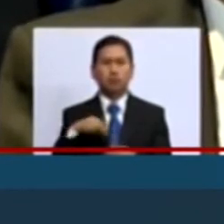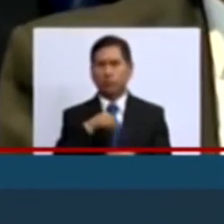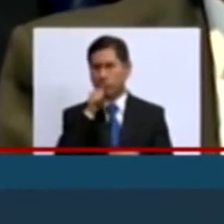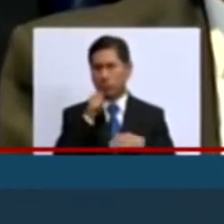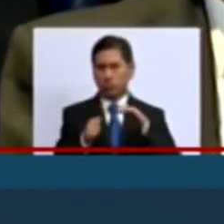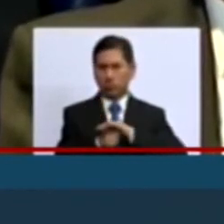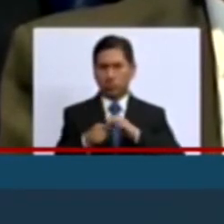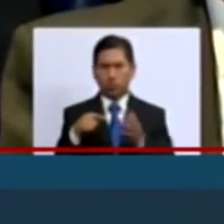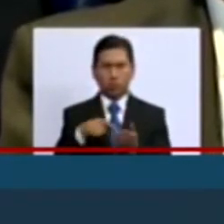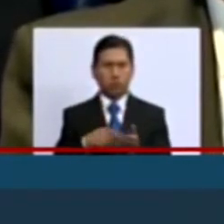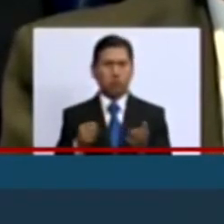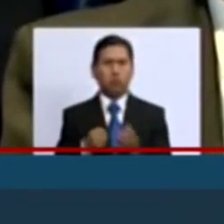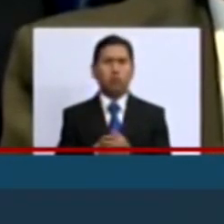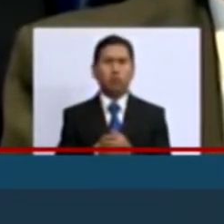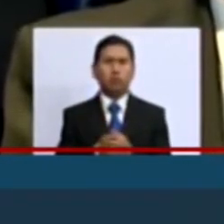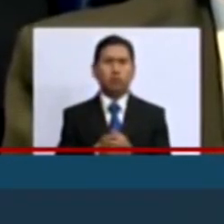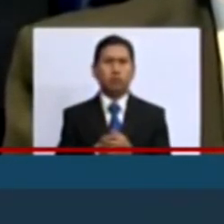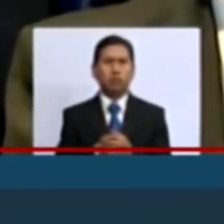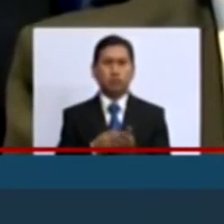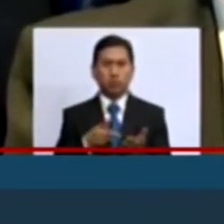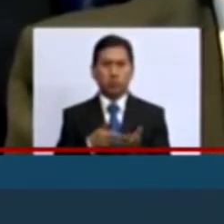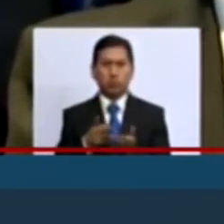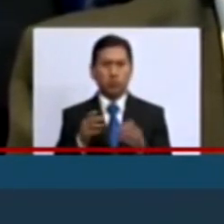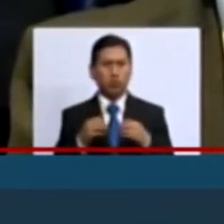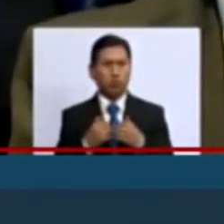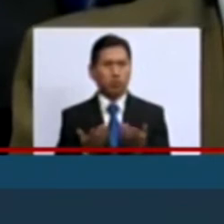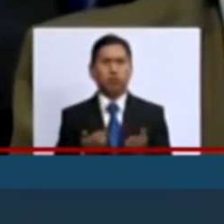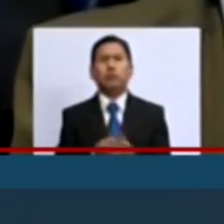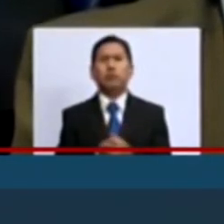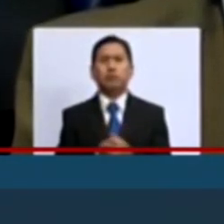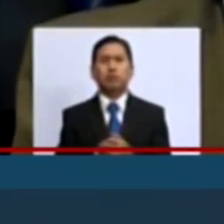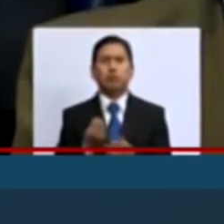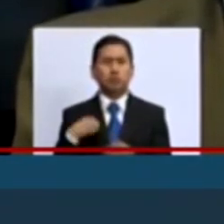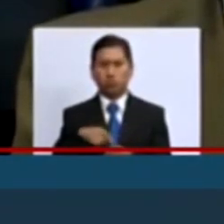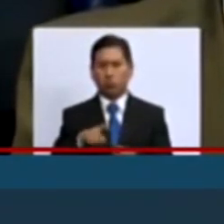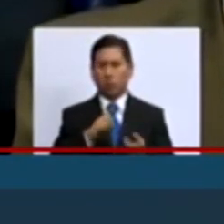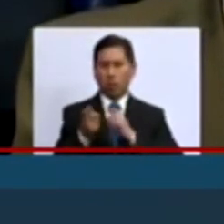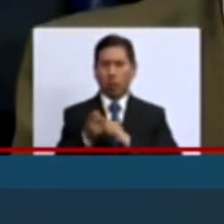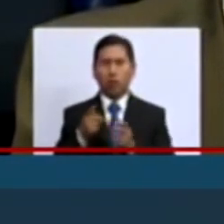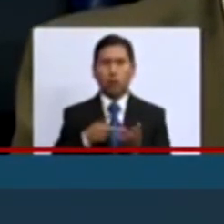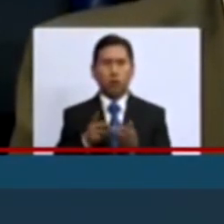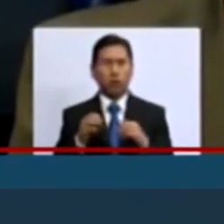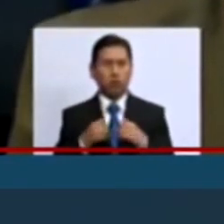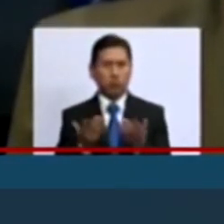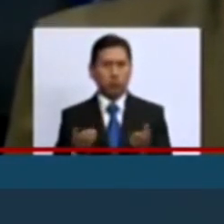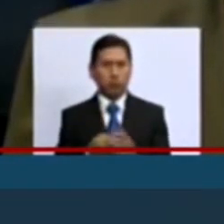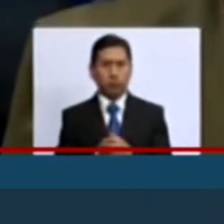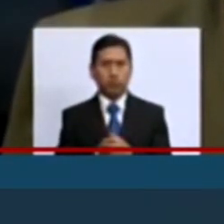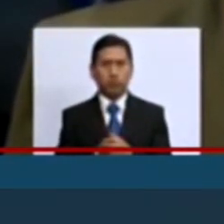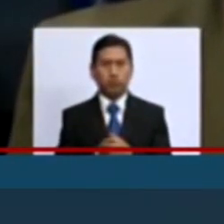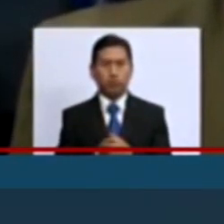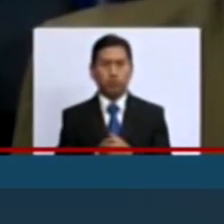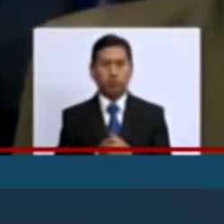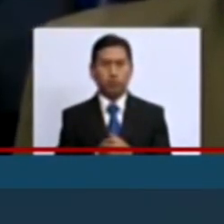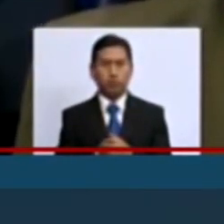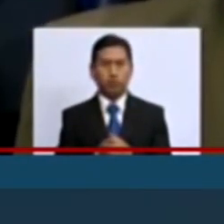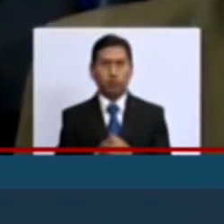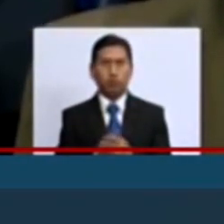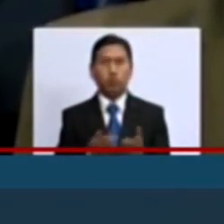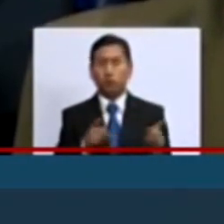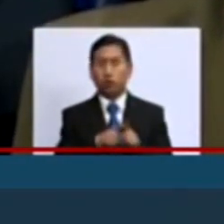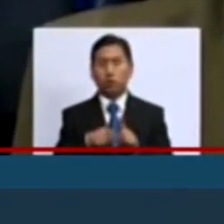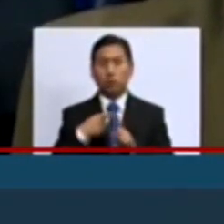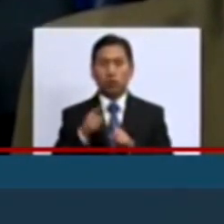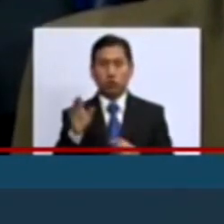imposed, but our demands come from what happened afterwards. Different Chilean governments offered to negotiate. There are